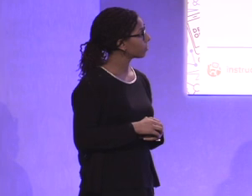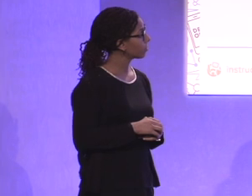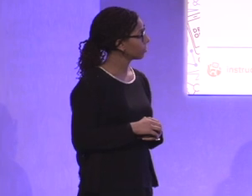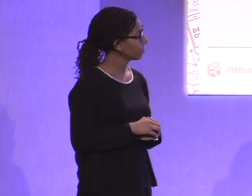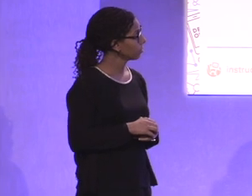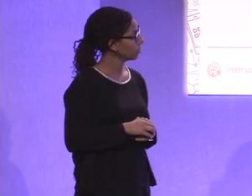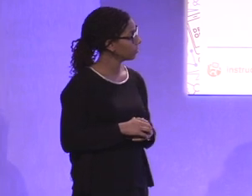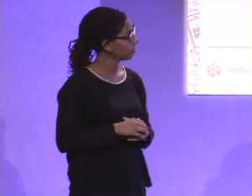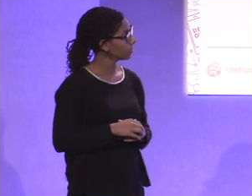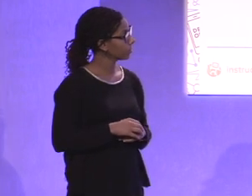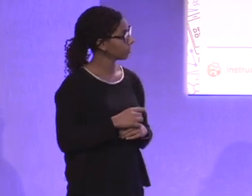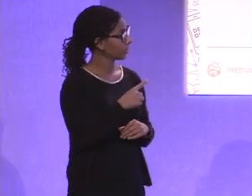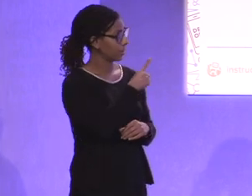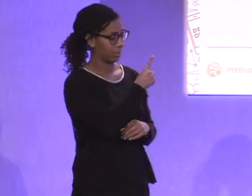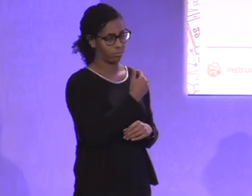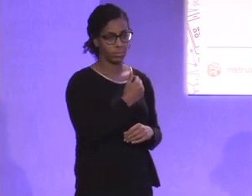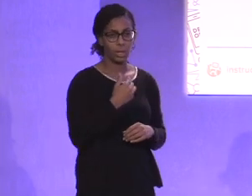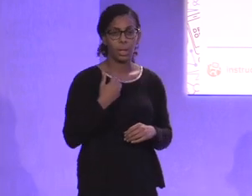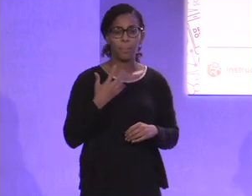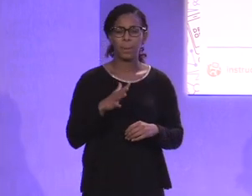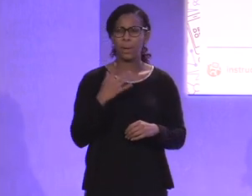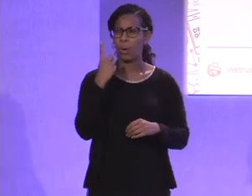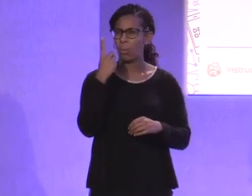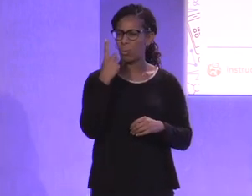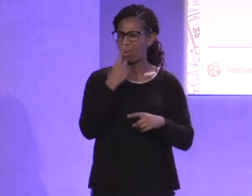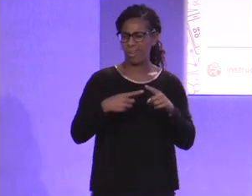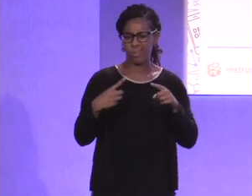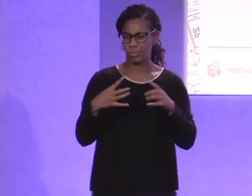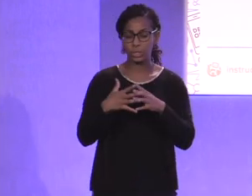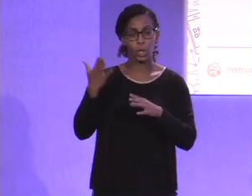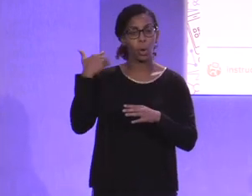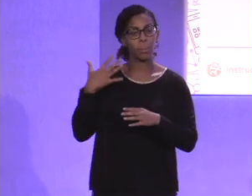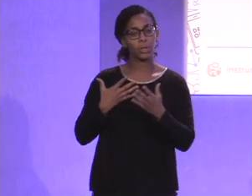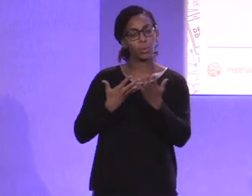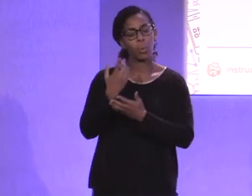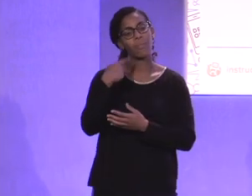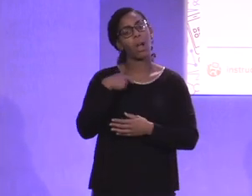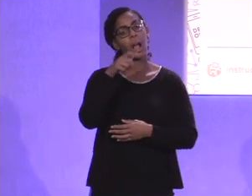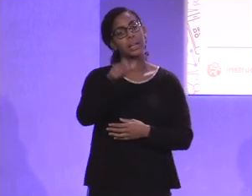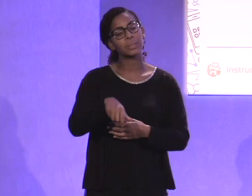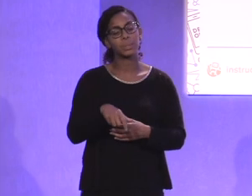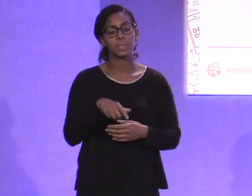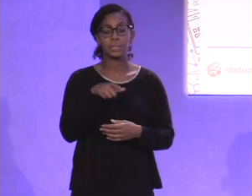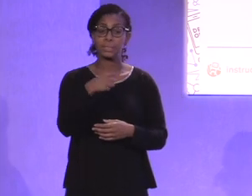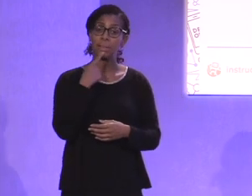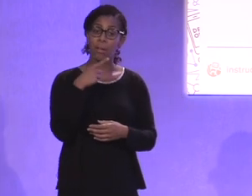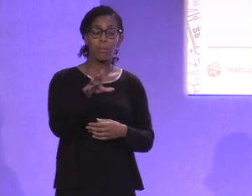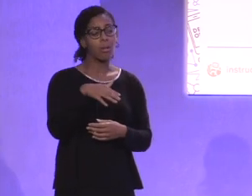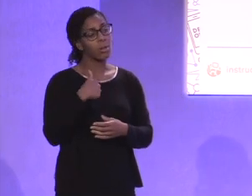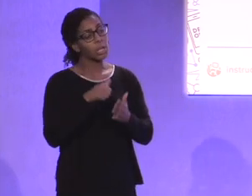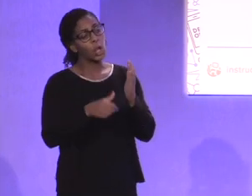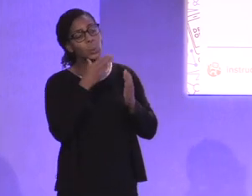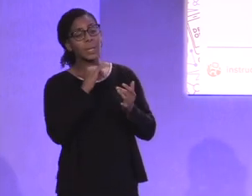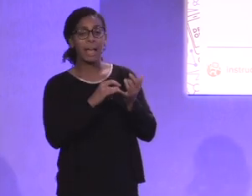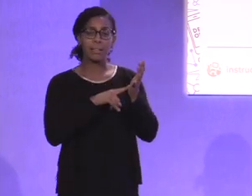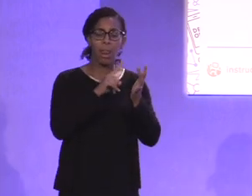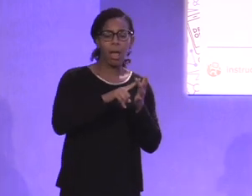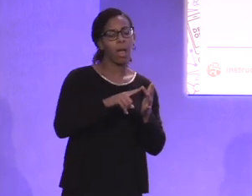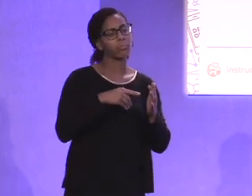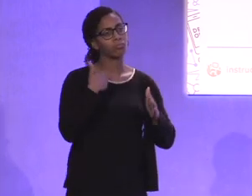about a week and a half ago. I was chatting to one of our customers. They're new. They've started using SLIs, and they've been doing it for a year, and they're going